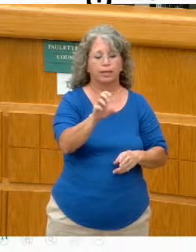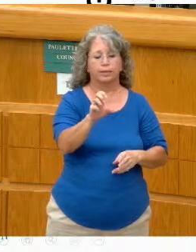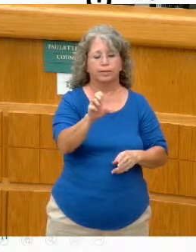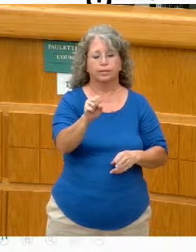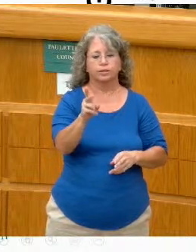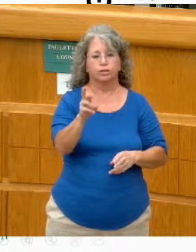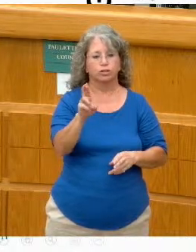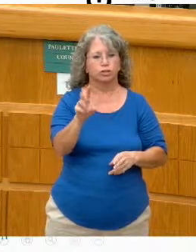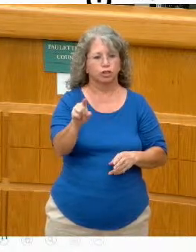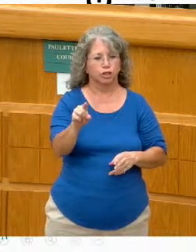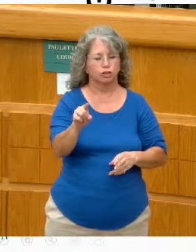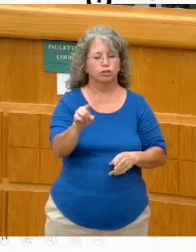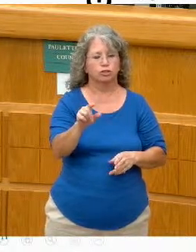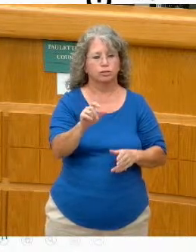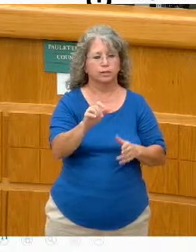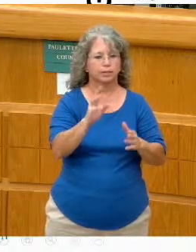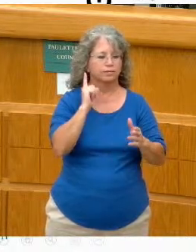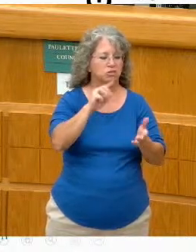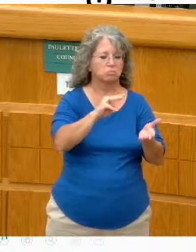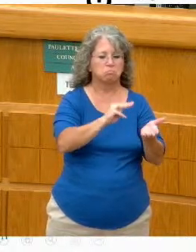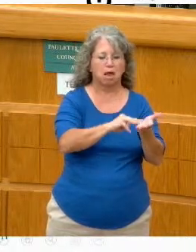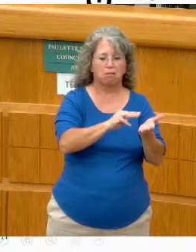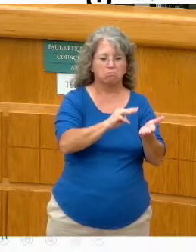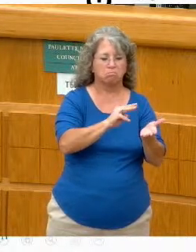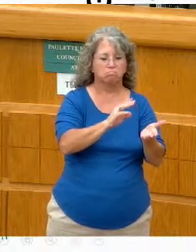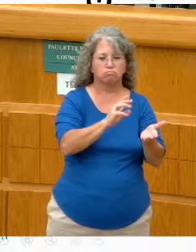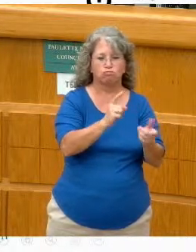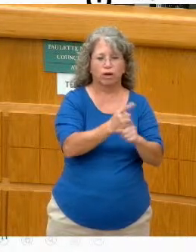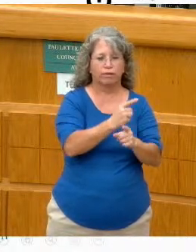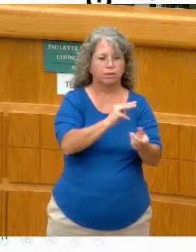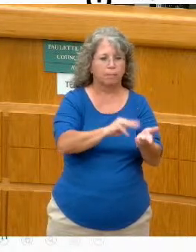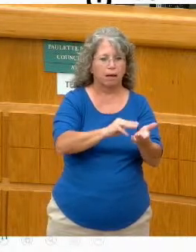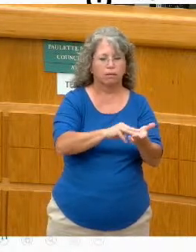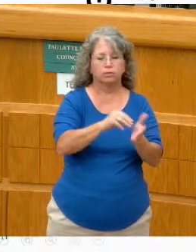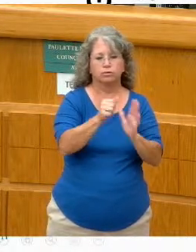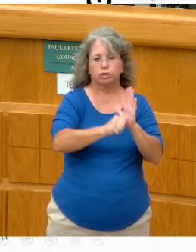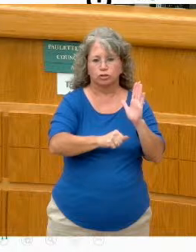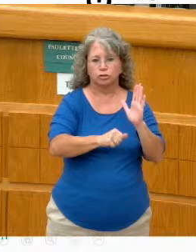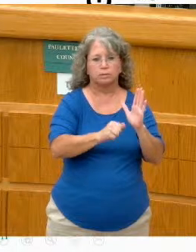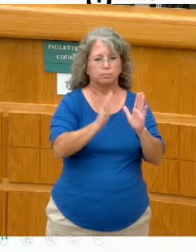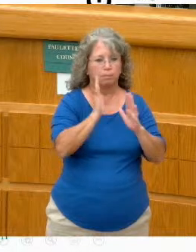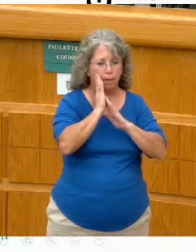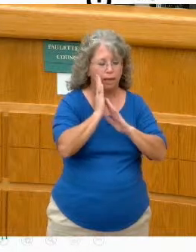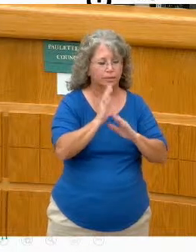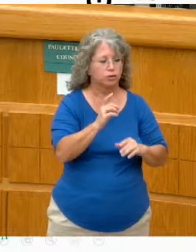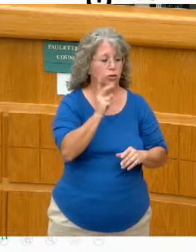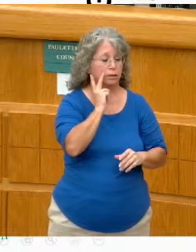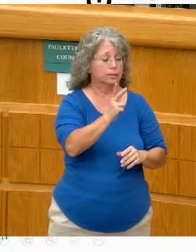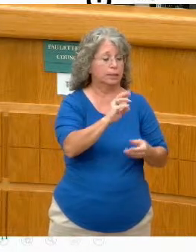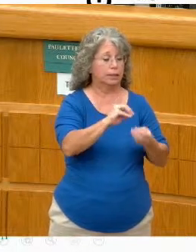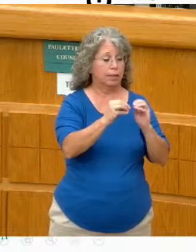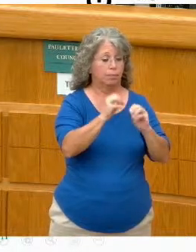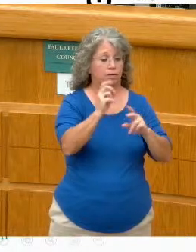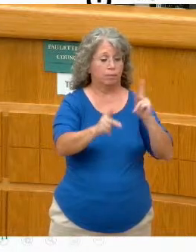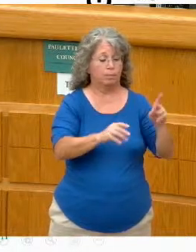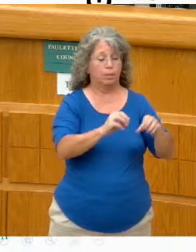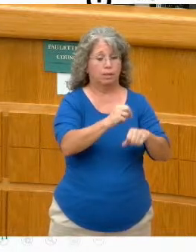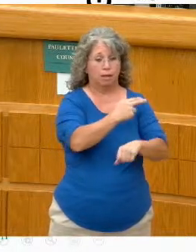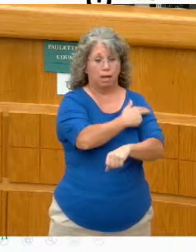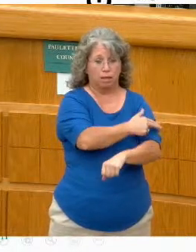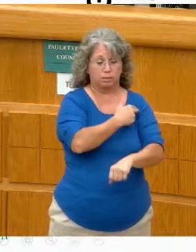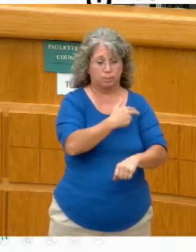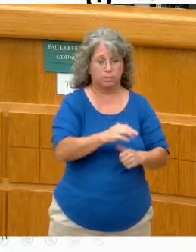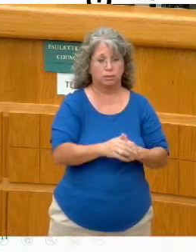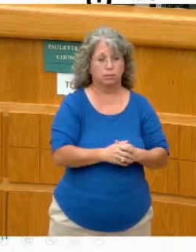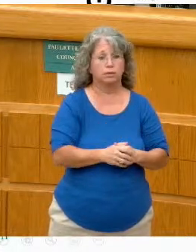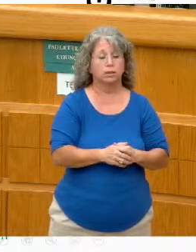beds. And you can see here the number of patients in the hospital, and the general admission category for COVID-19 is